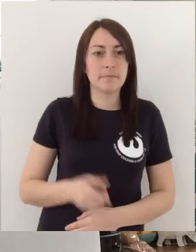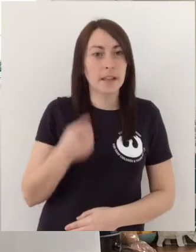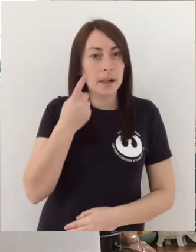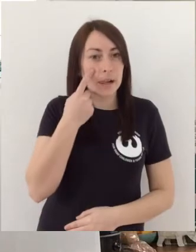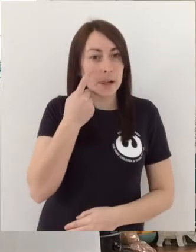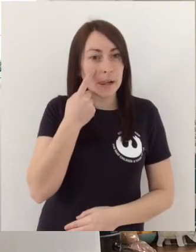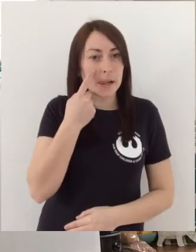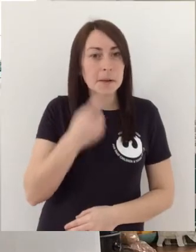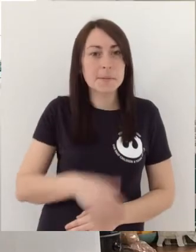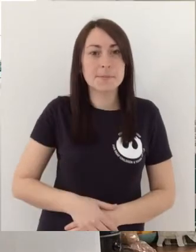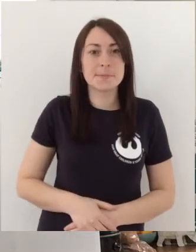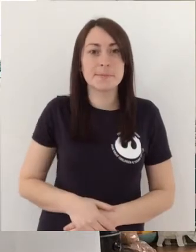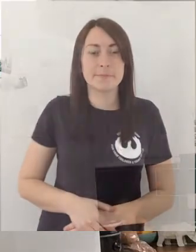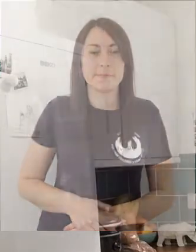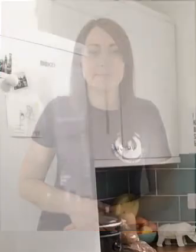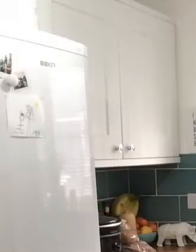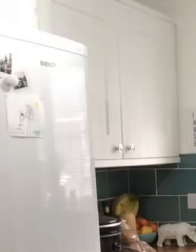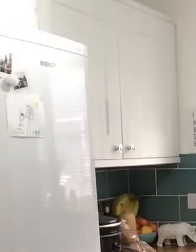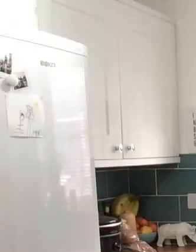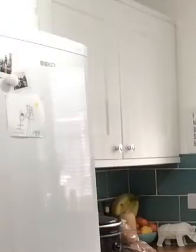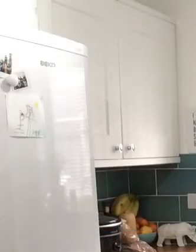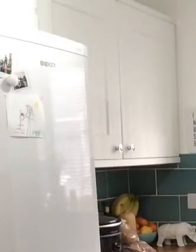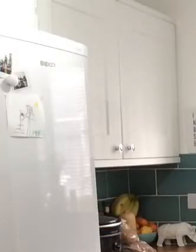Have a little look.